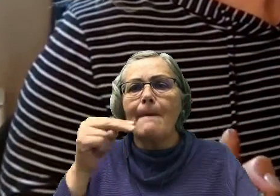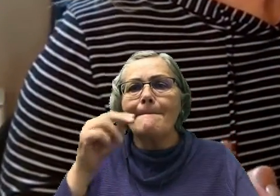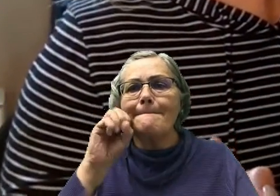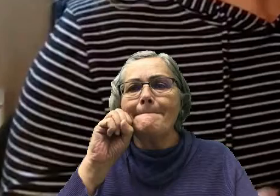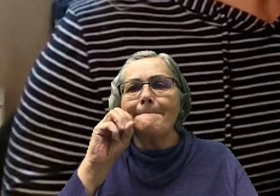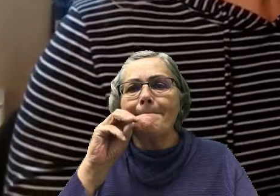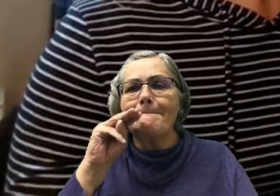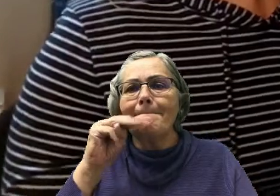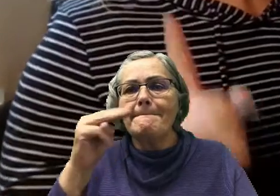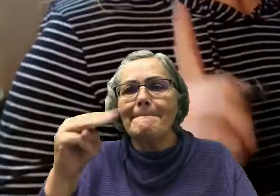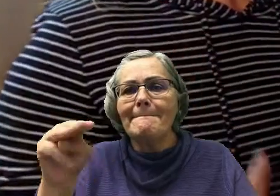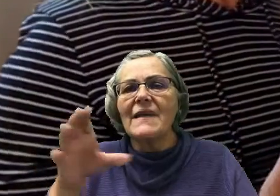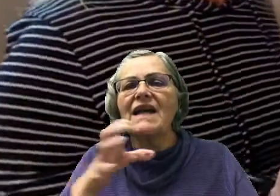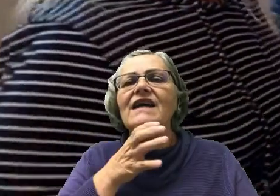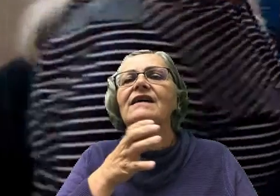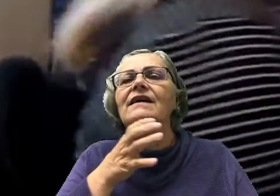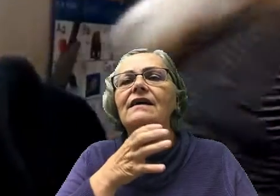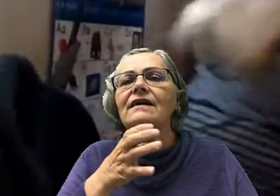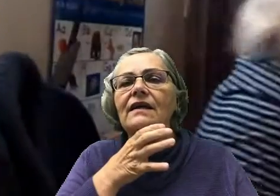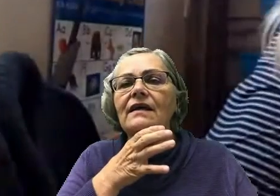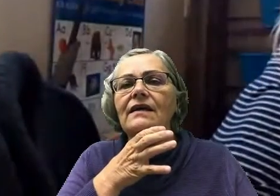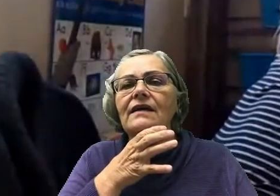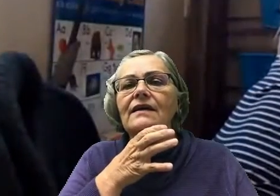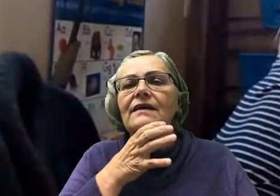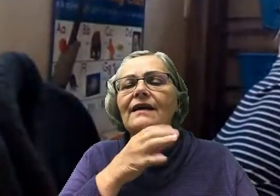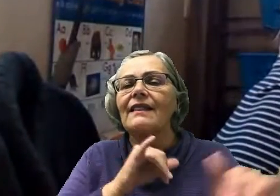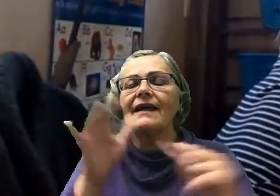Sounds like kite. That's a K.